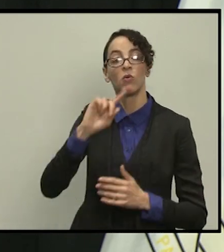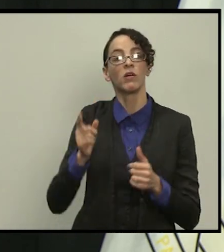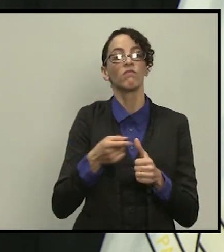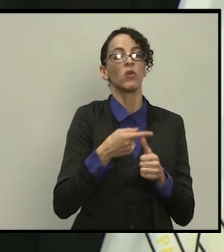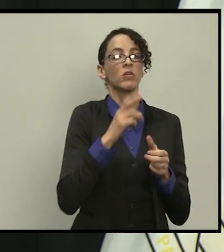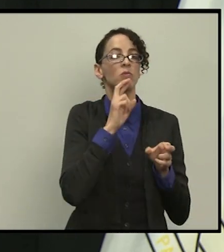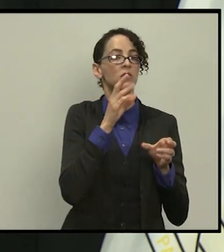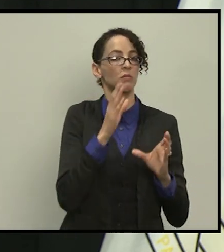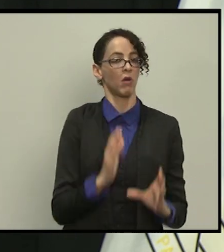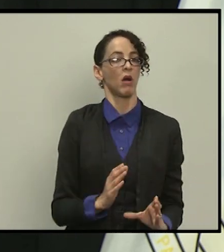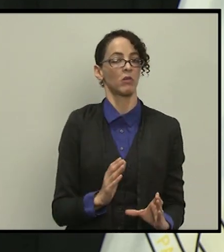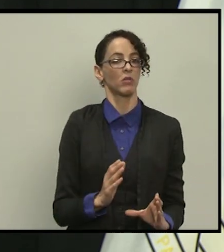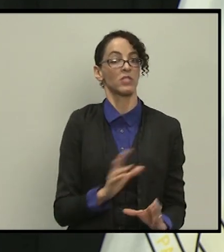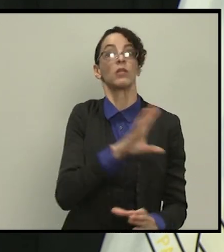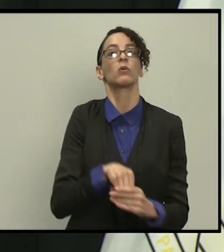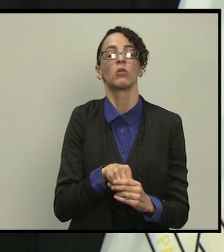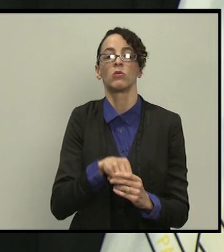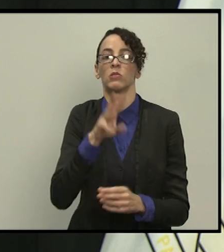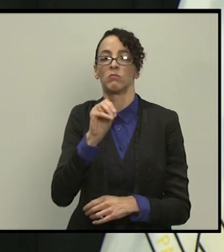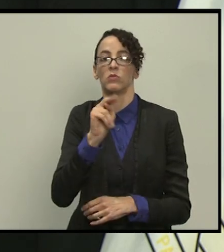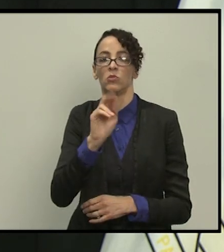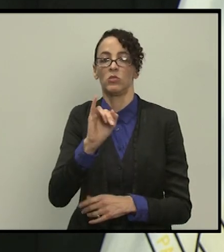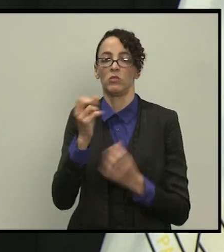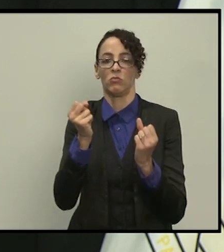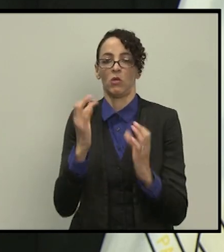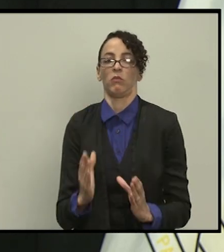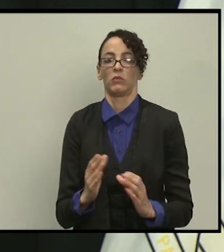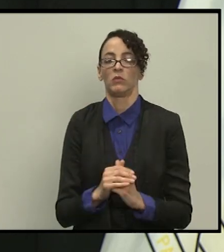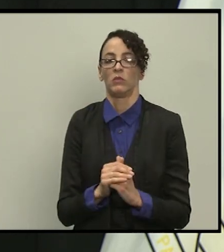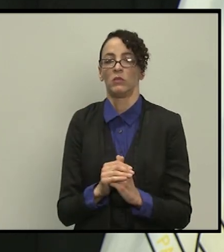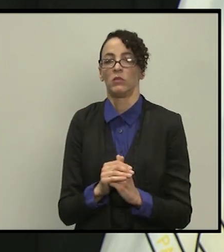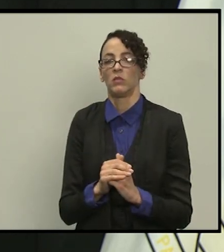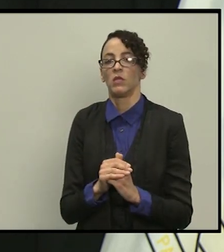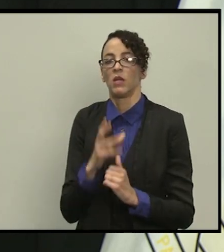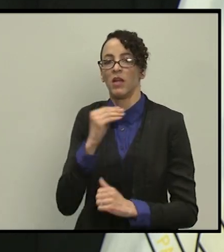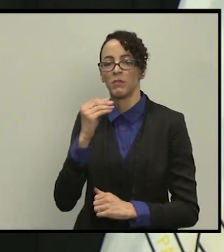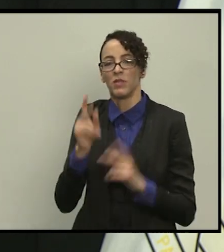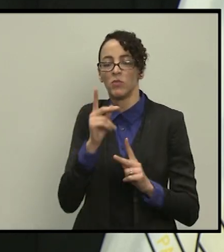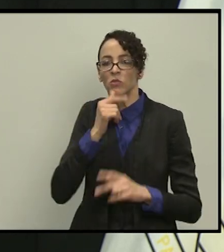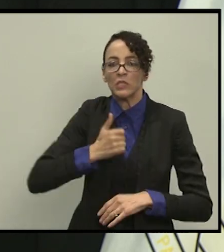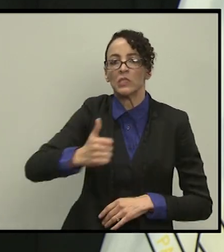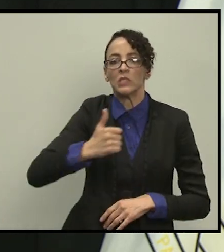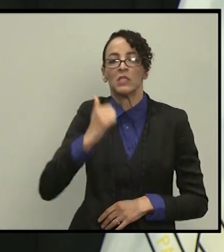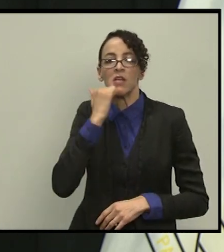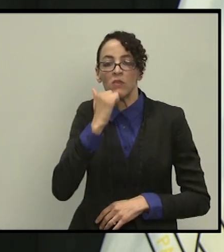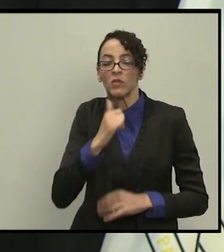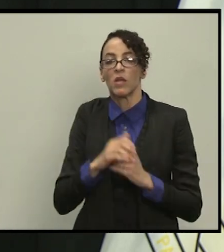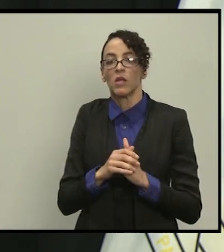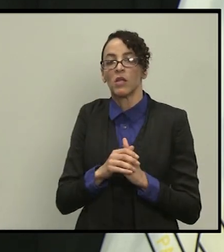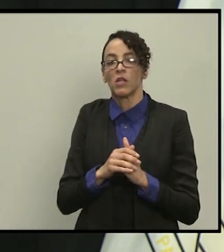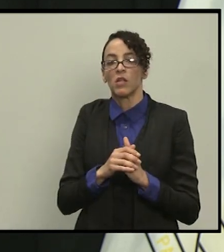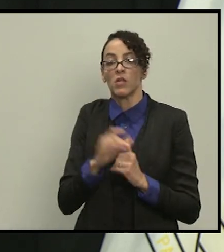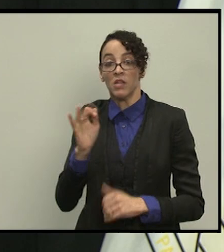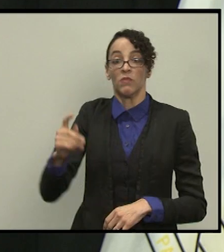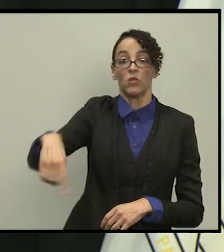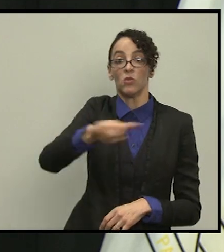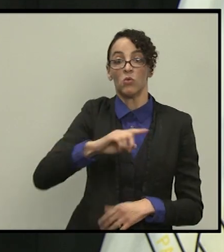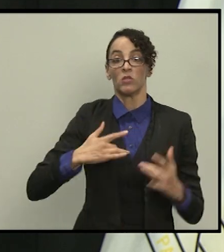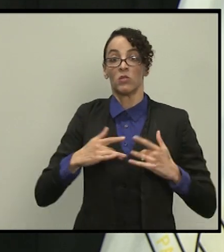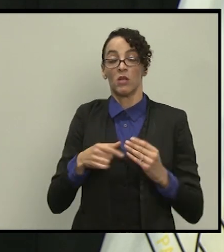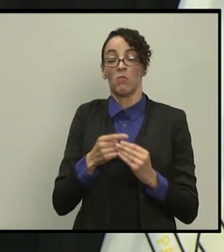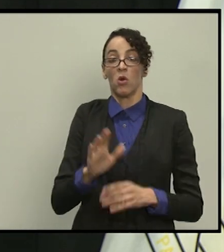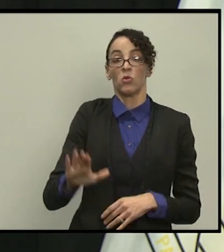those who are working every single day. So if you're concerned about your families and you want to come to work, which we desperately need you to come to